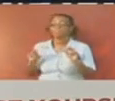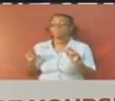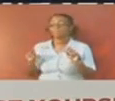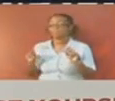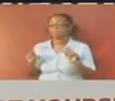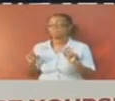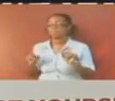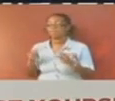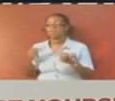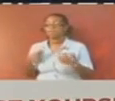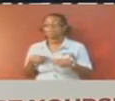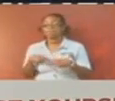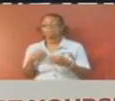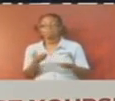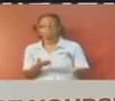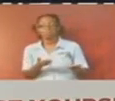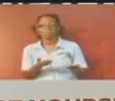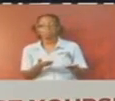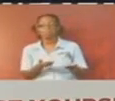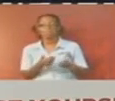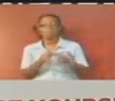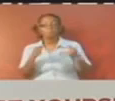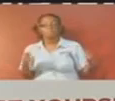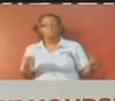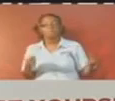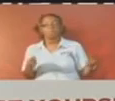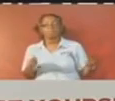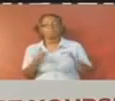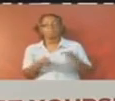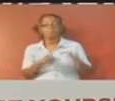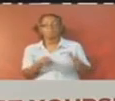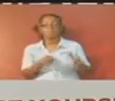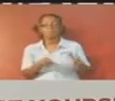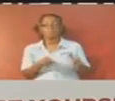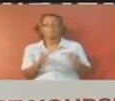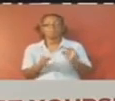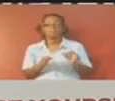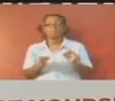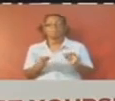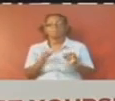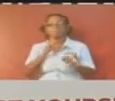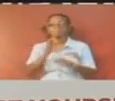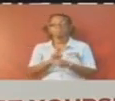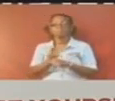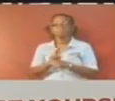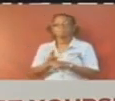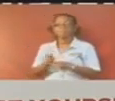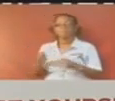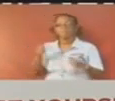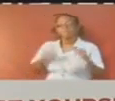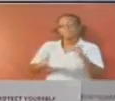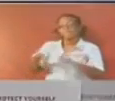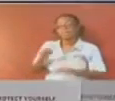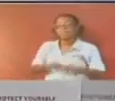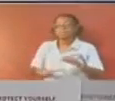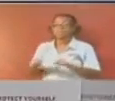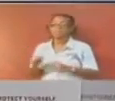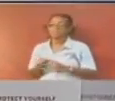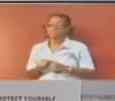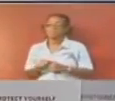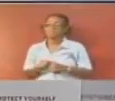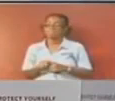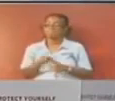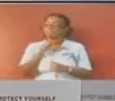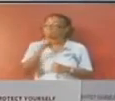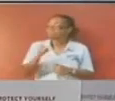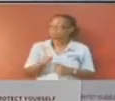science, fact, and truth, and we will always listen. Thank you very much, Al. And